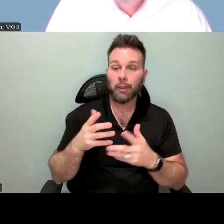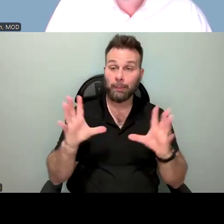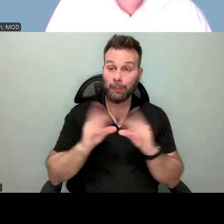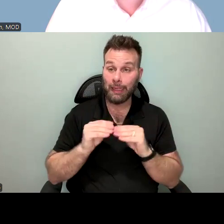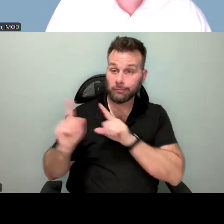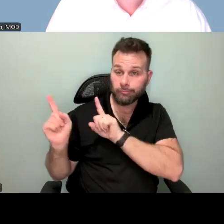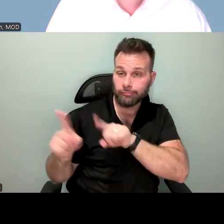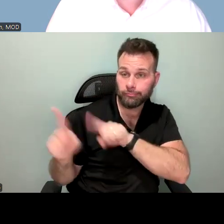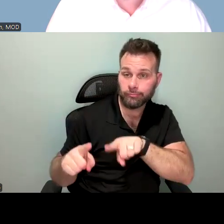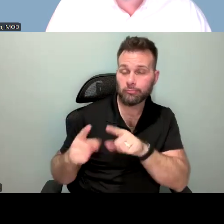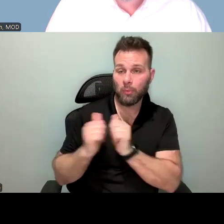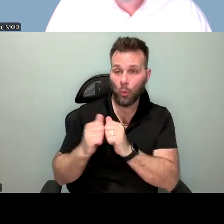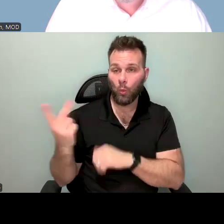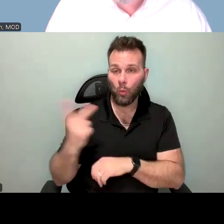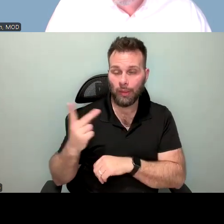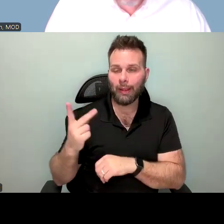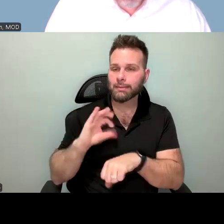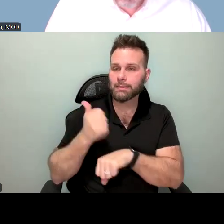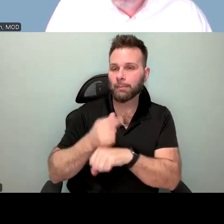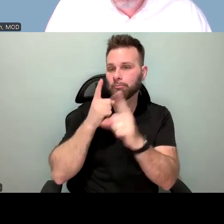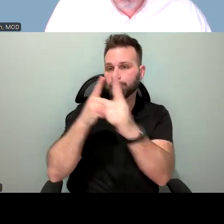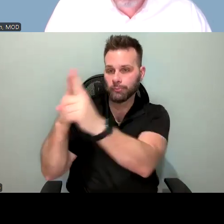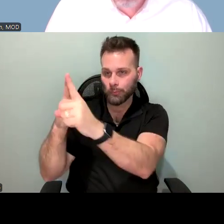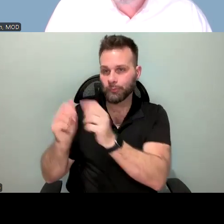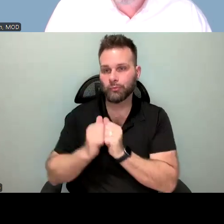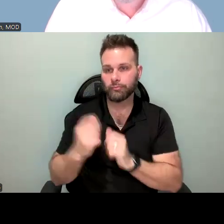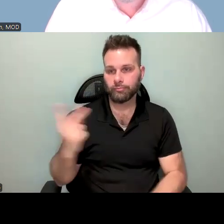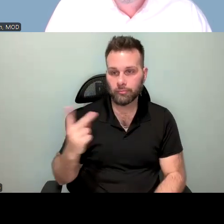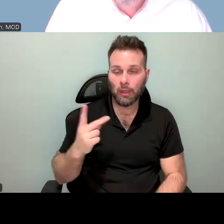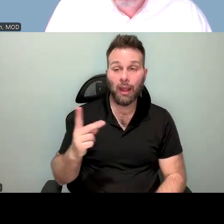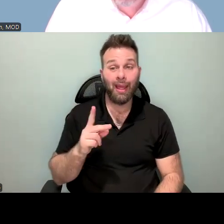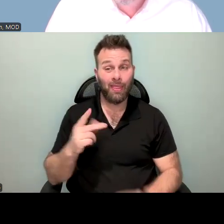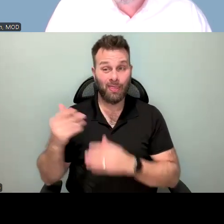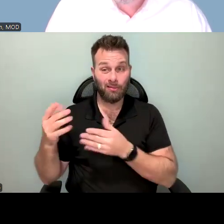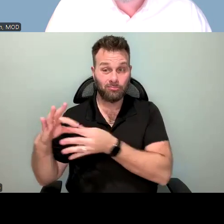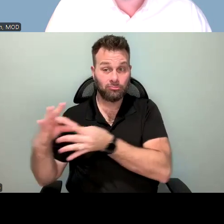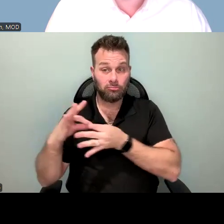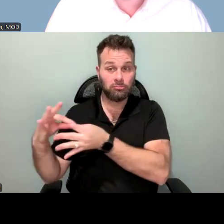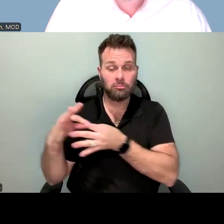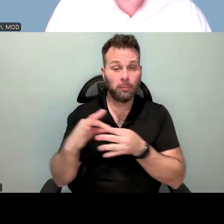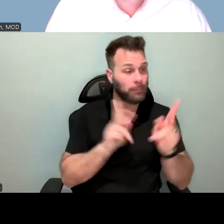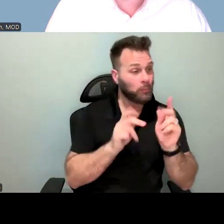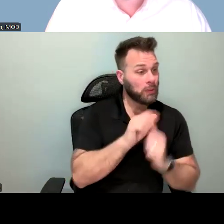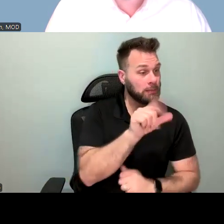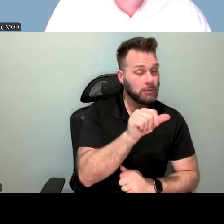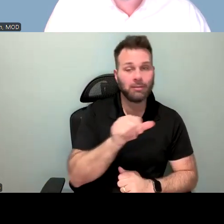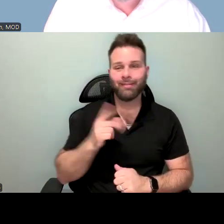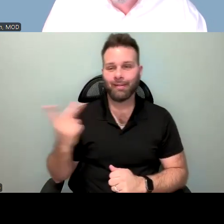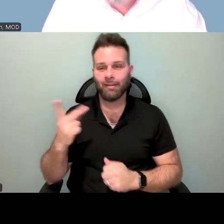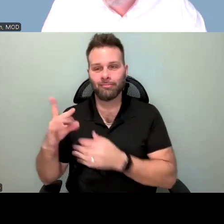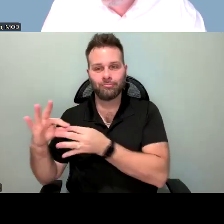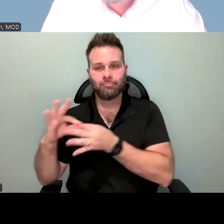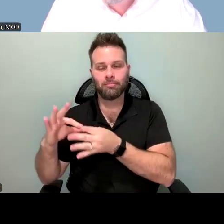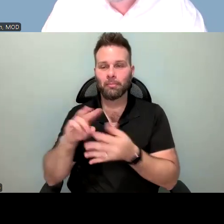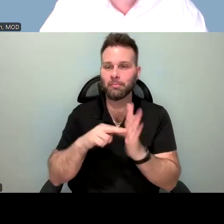shared initiatives. These collaborative steps help ensure that the needs of people with disabilities are being prioritized.